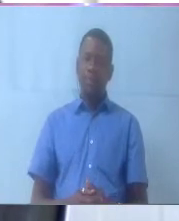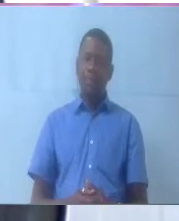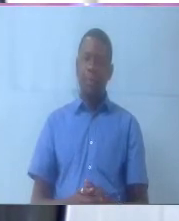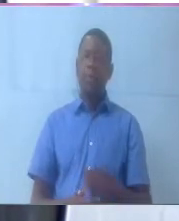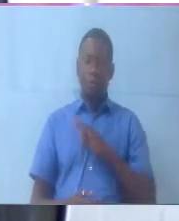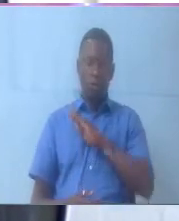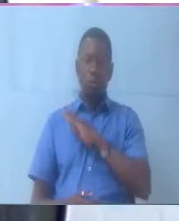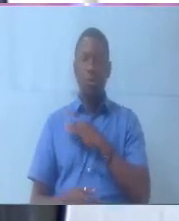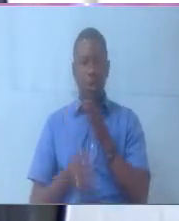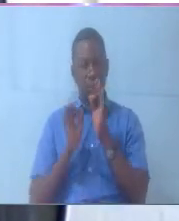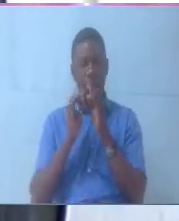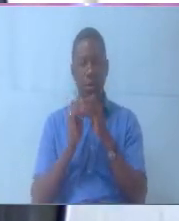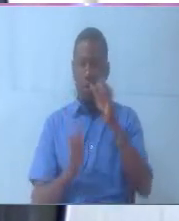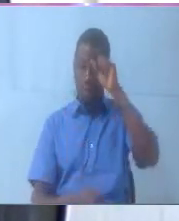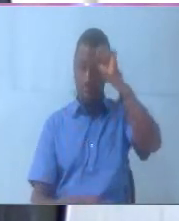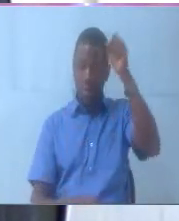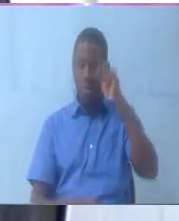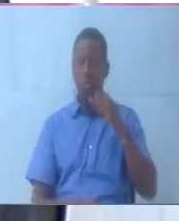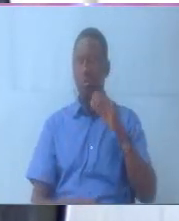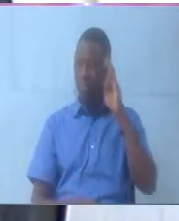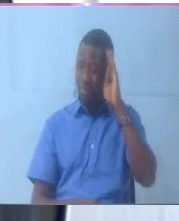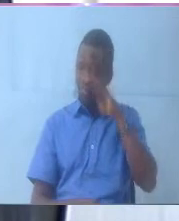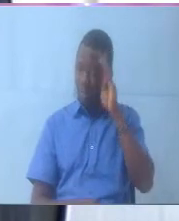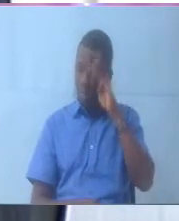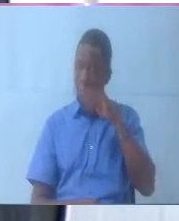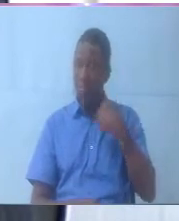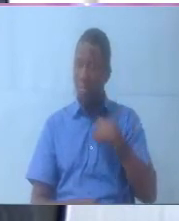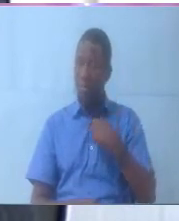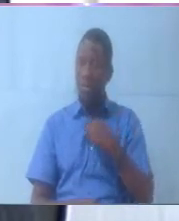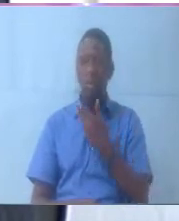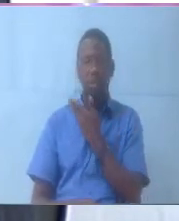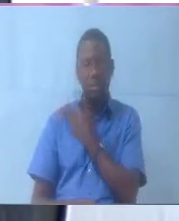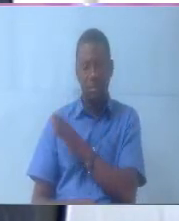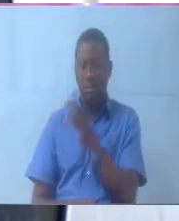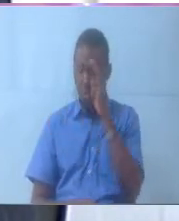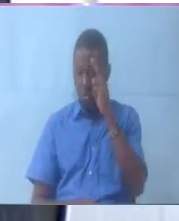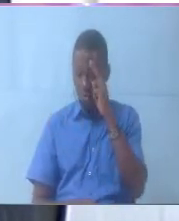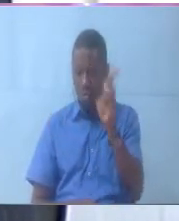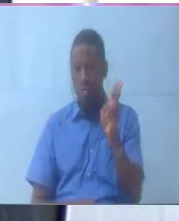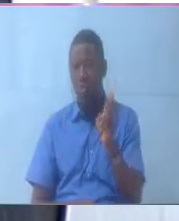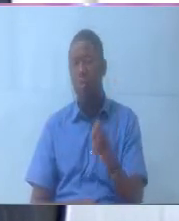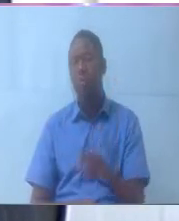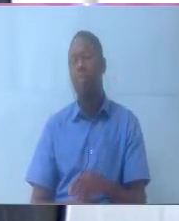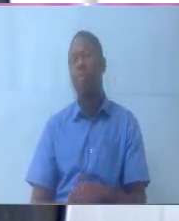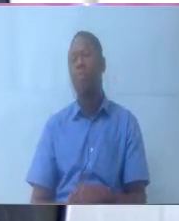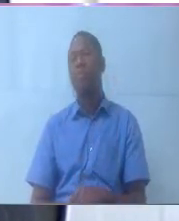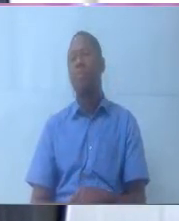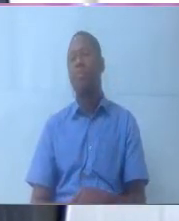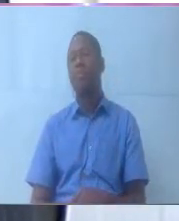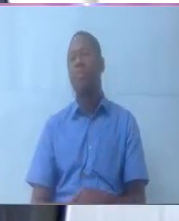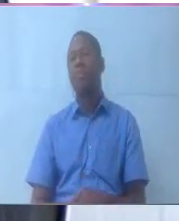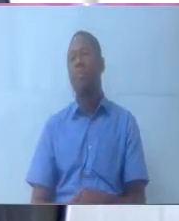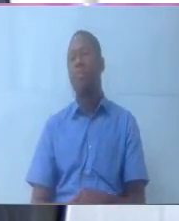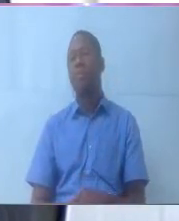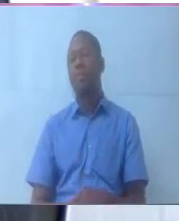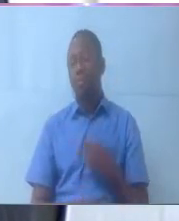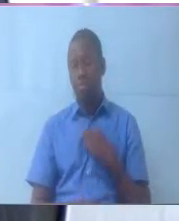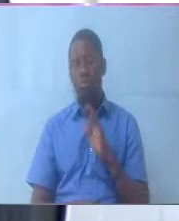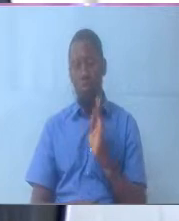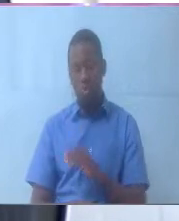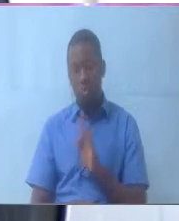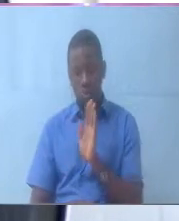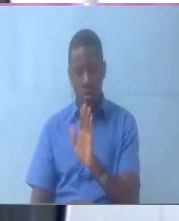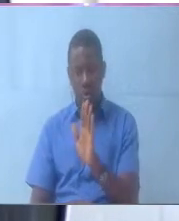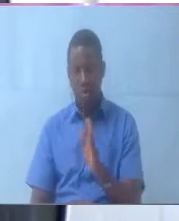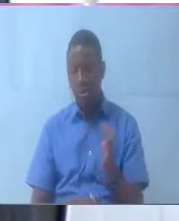to forgive me and to leave me to go. Ando abe nyum fanam fala President we kasi yam fama ayembula ngata. So we should wait until the evening